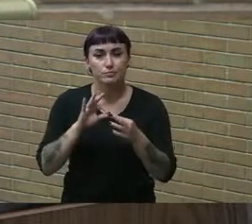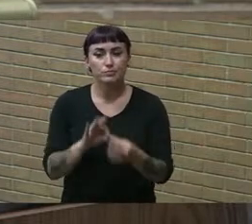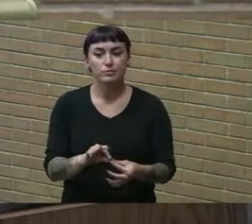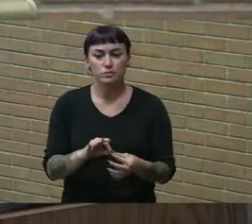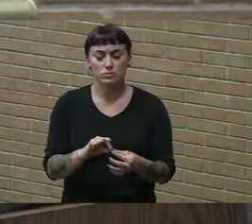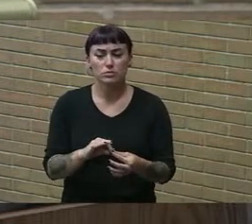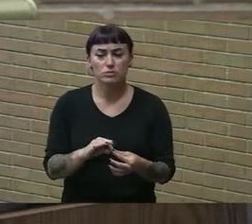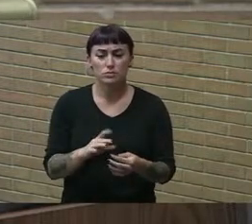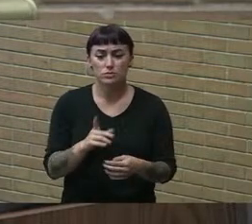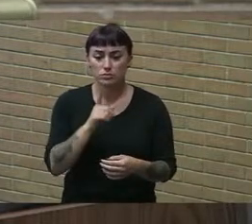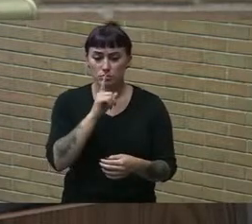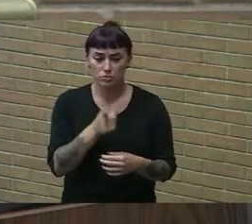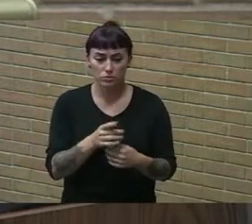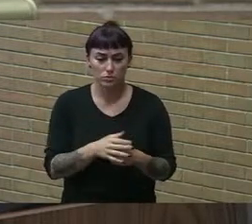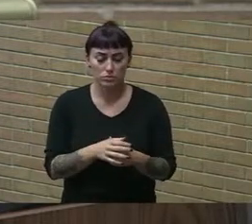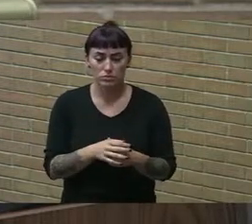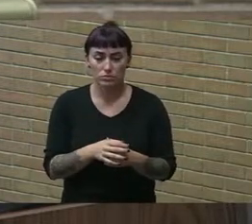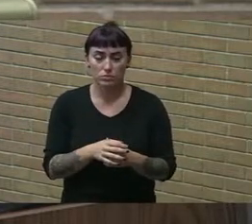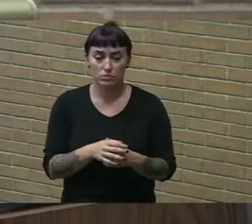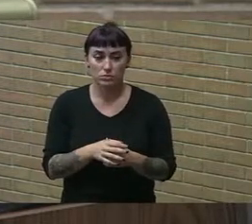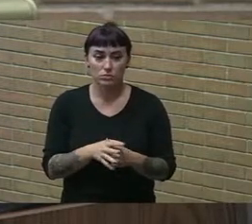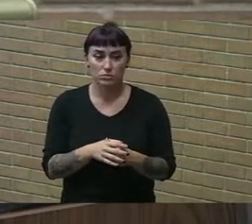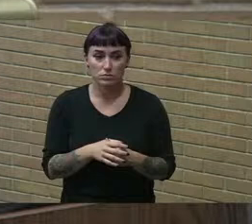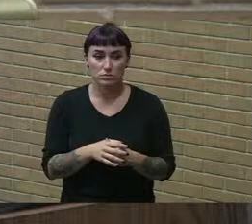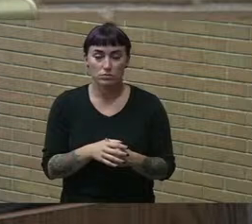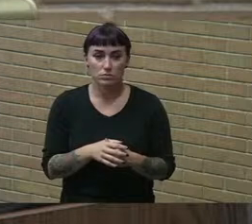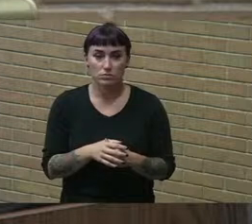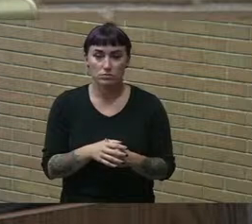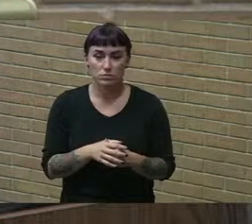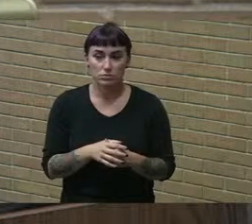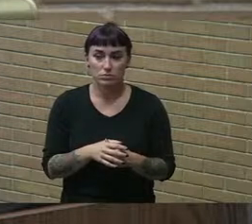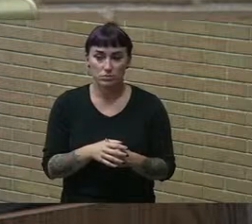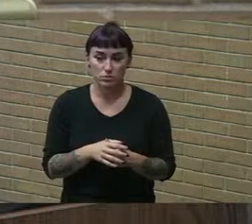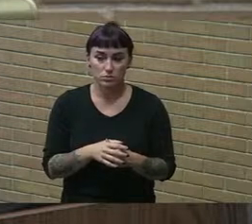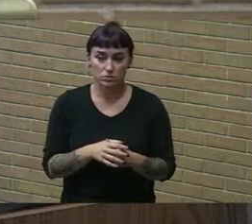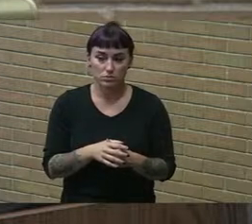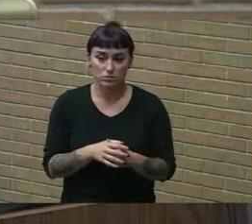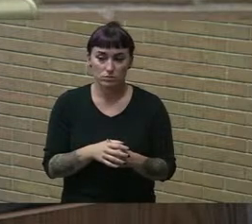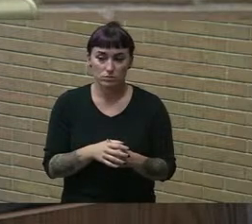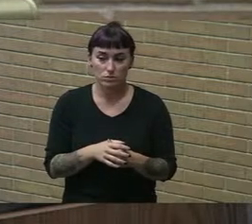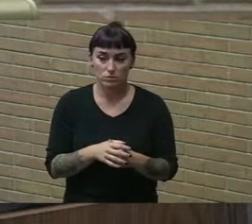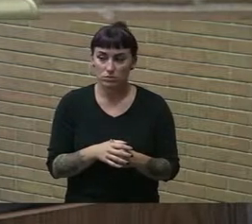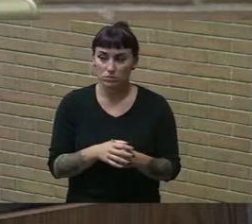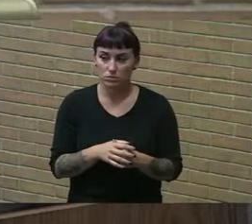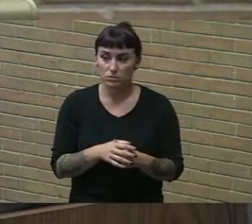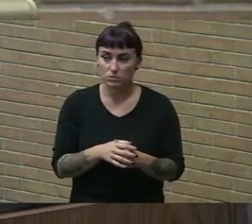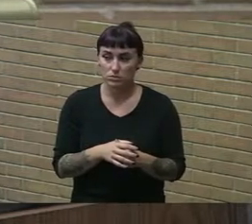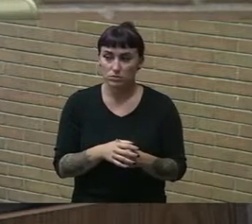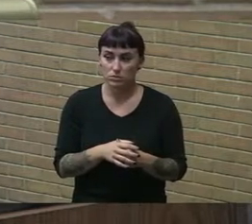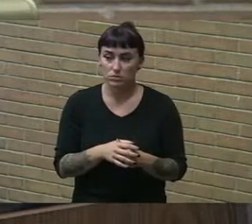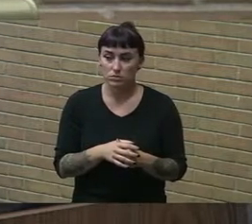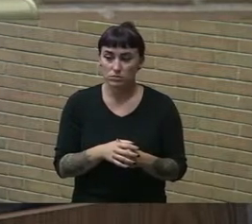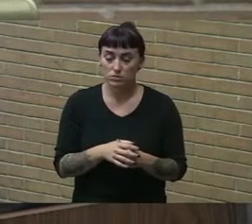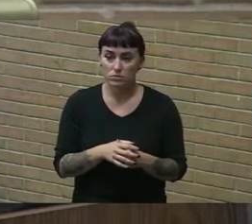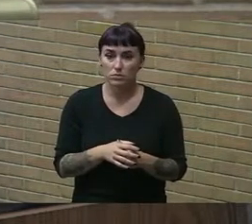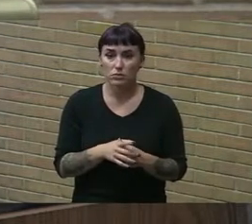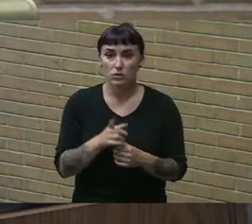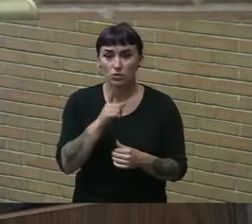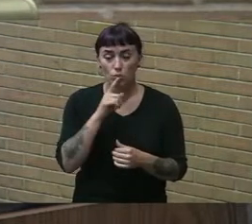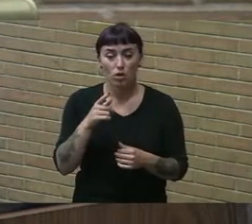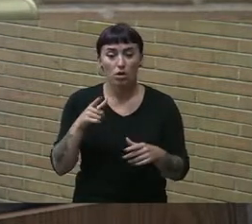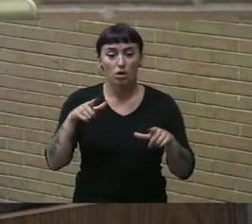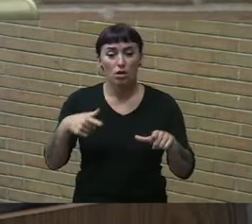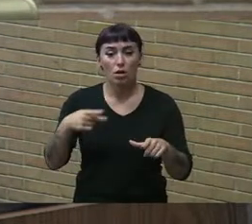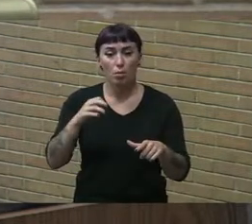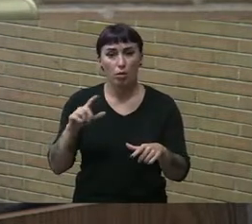to it. There was a parcel at